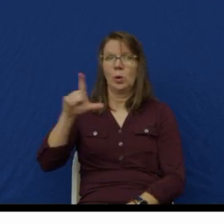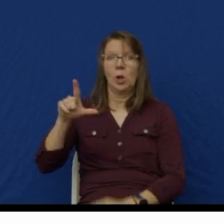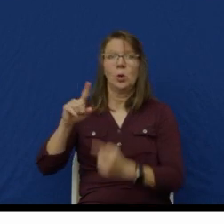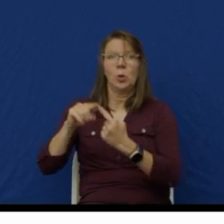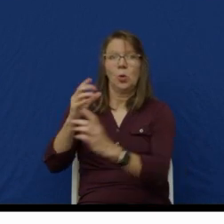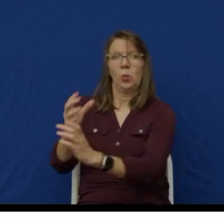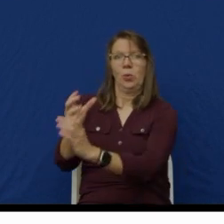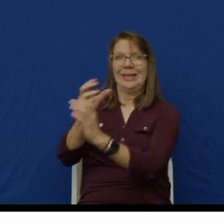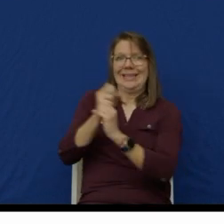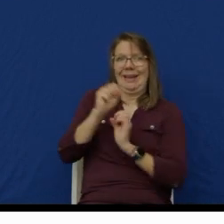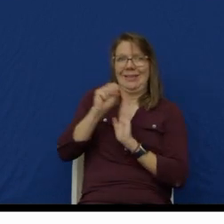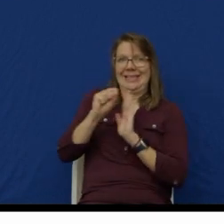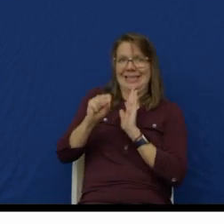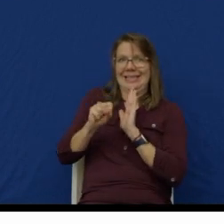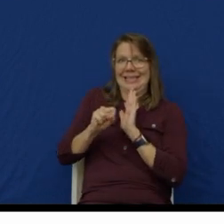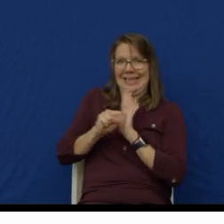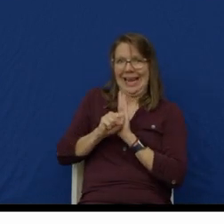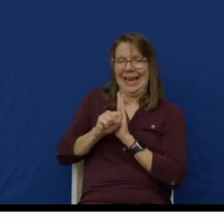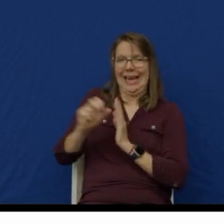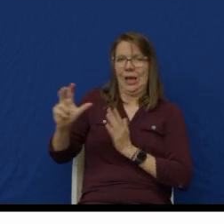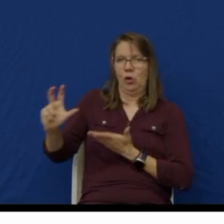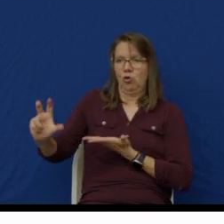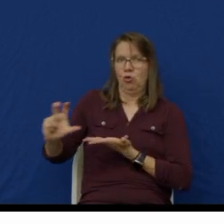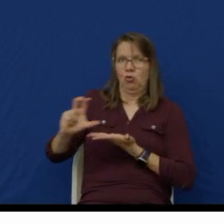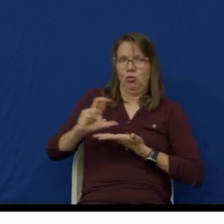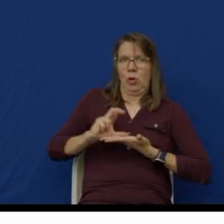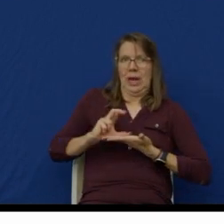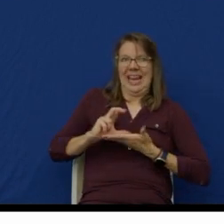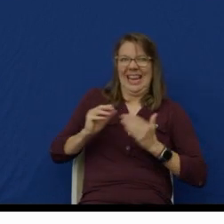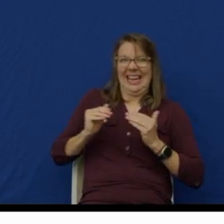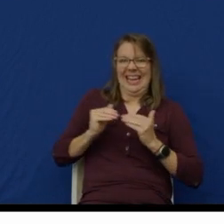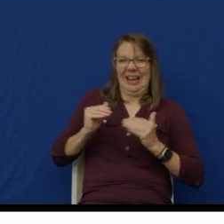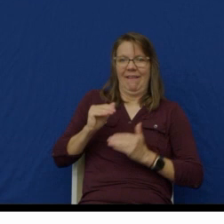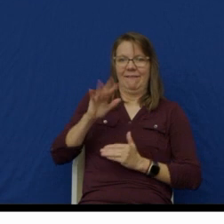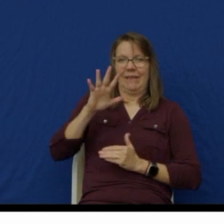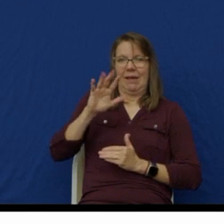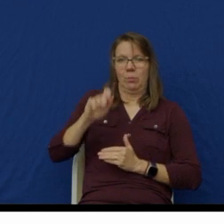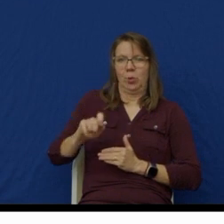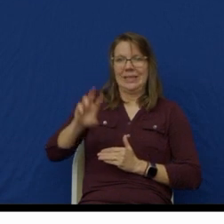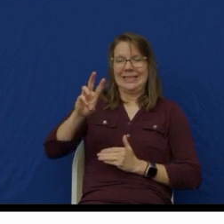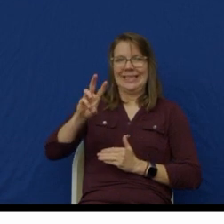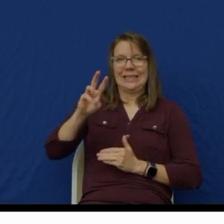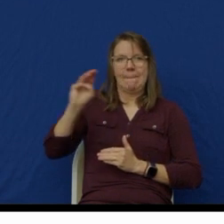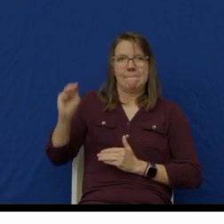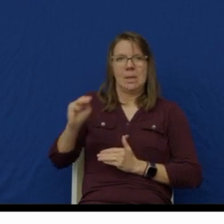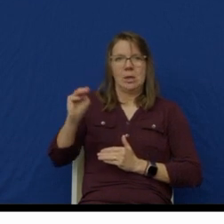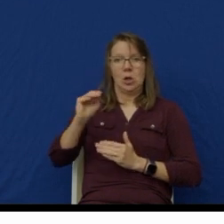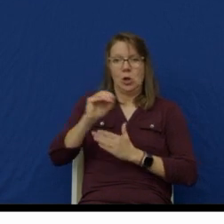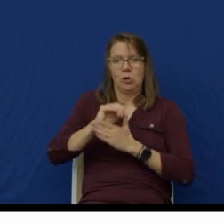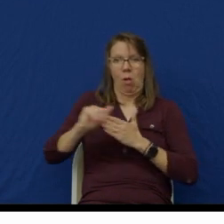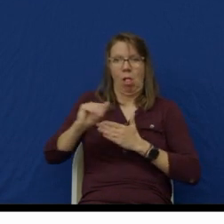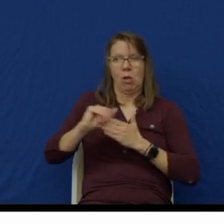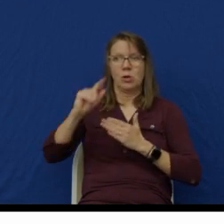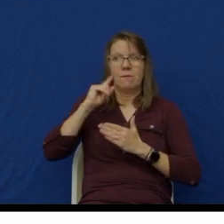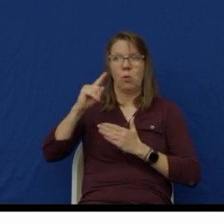worth over $5.6 million for 5 years. With this